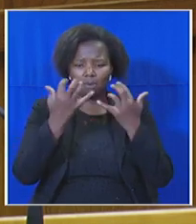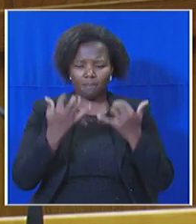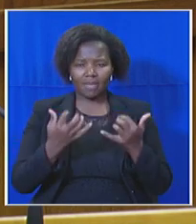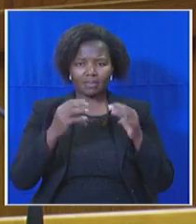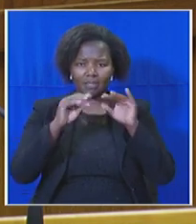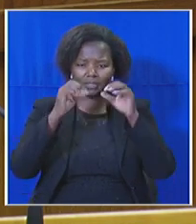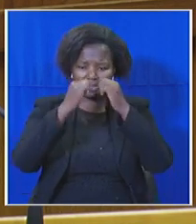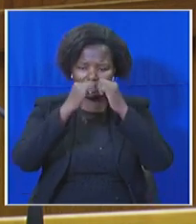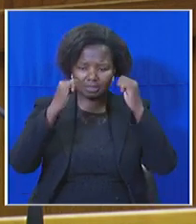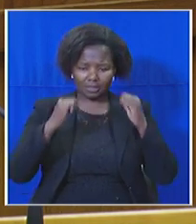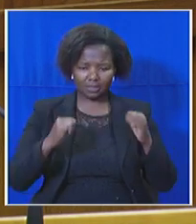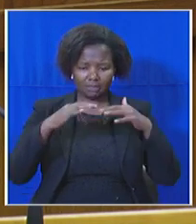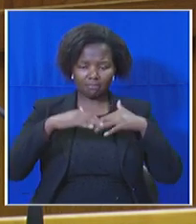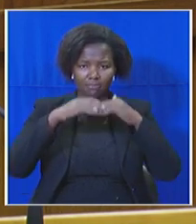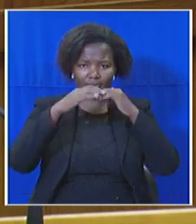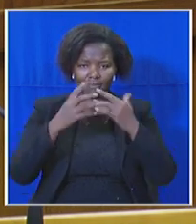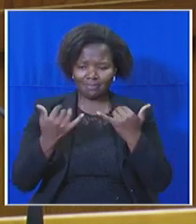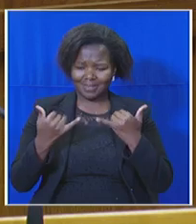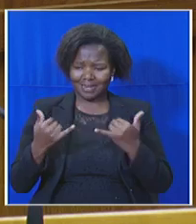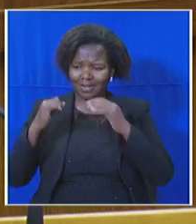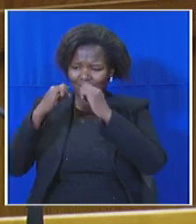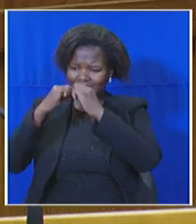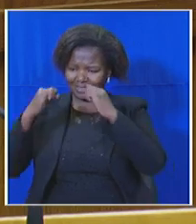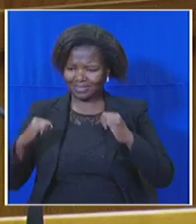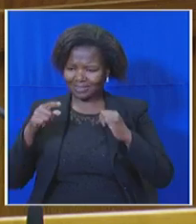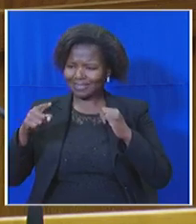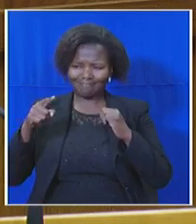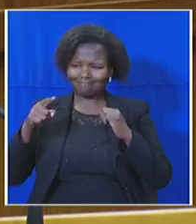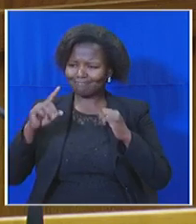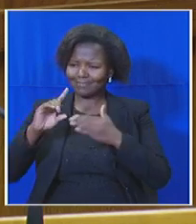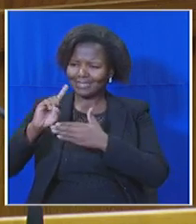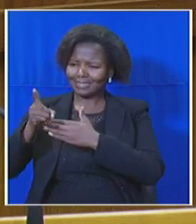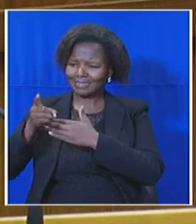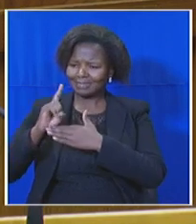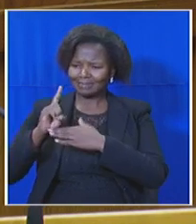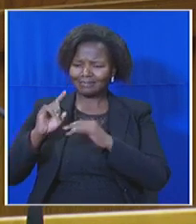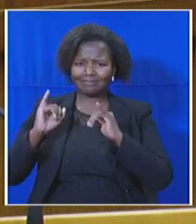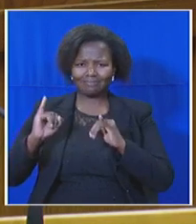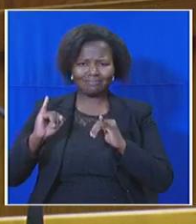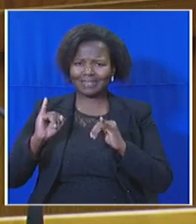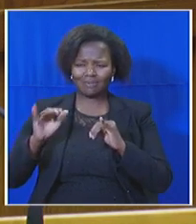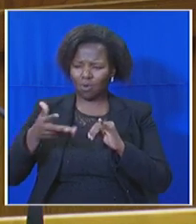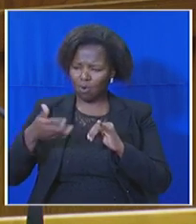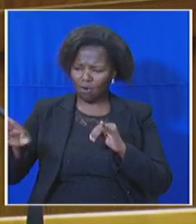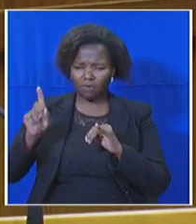replace the current unsuitable Justice Deposit Accounting System, JDAS, to